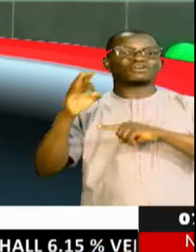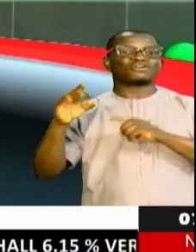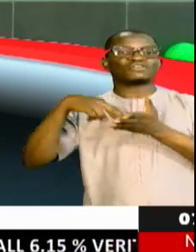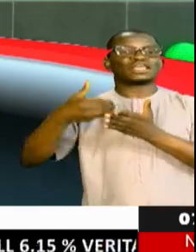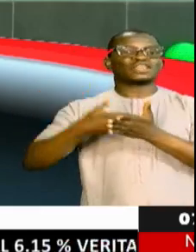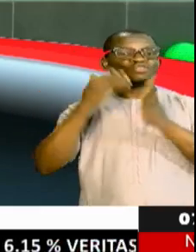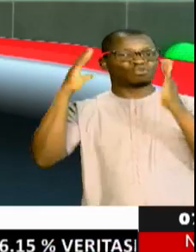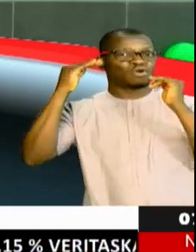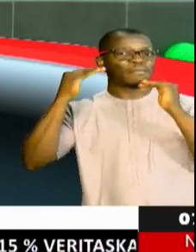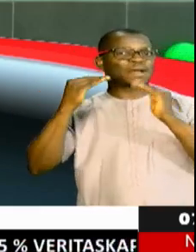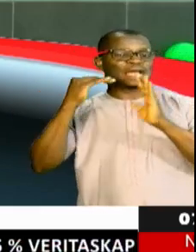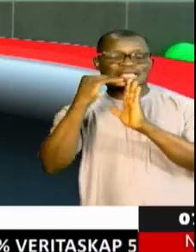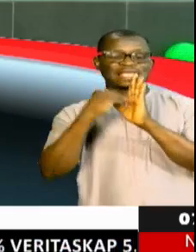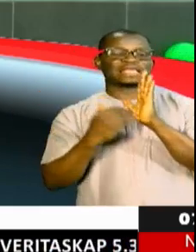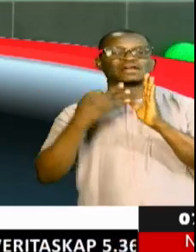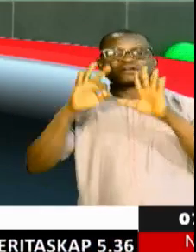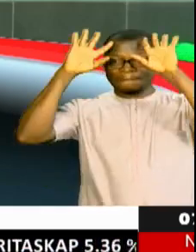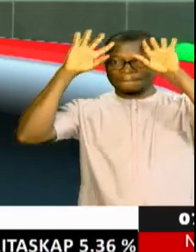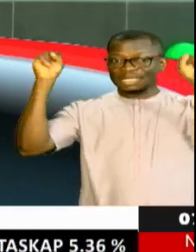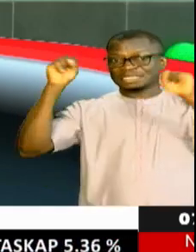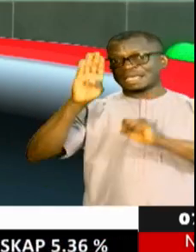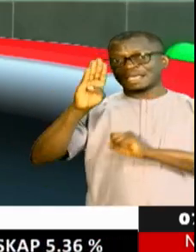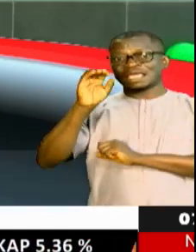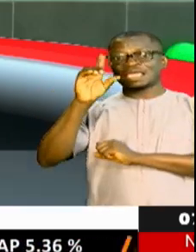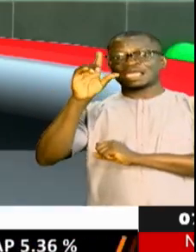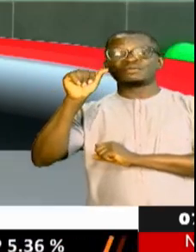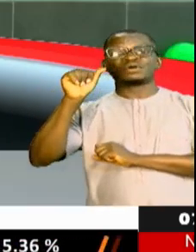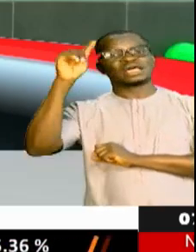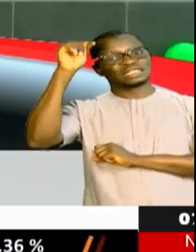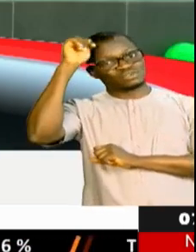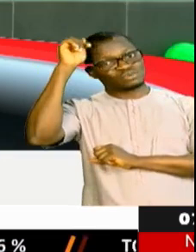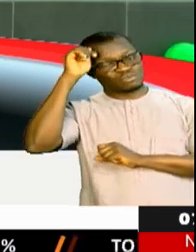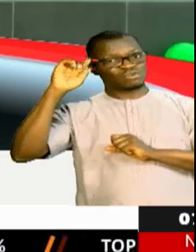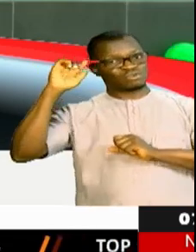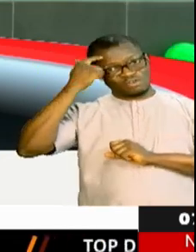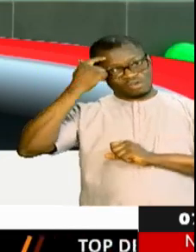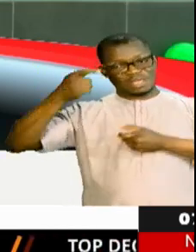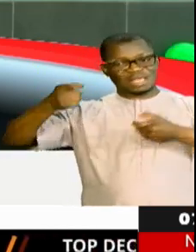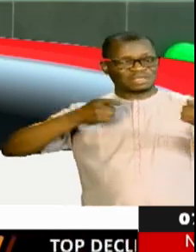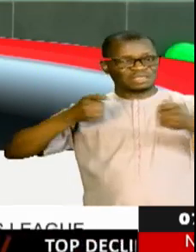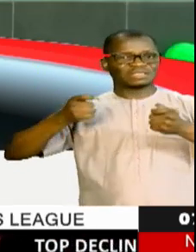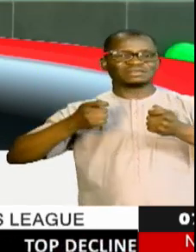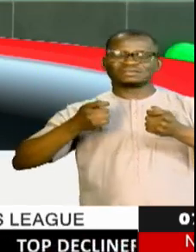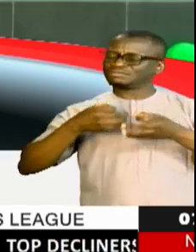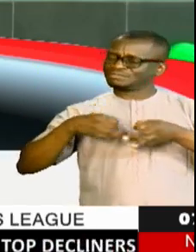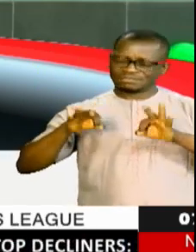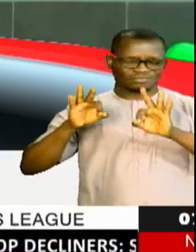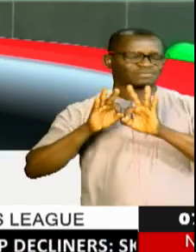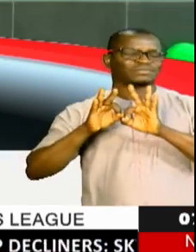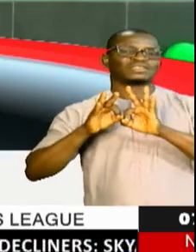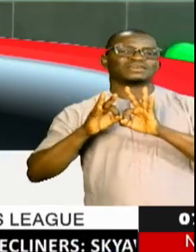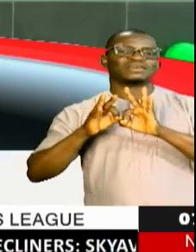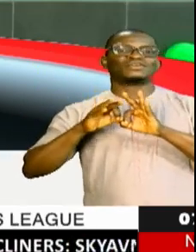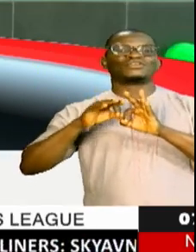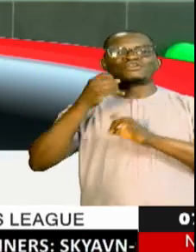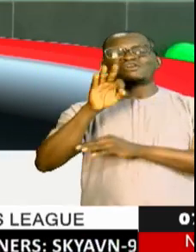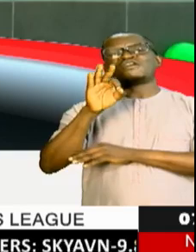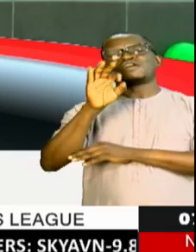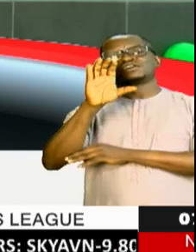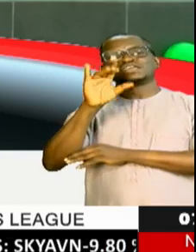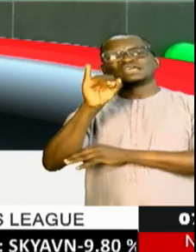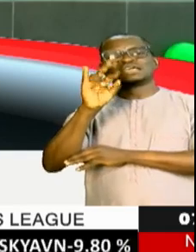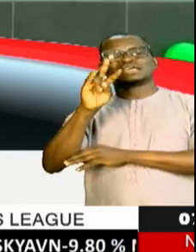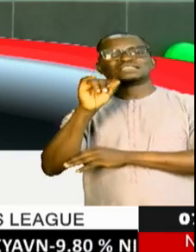agenda of President Bola Tinubu's administration is hinged on the critical role of the civil service and